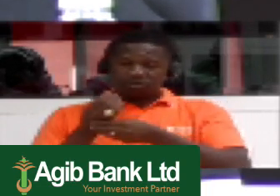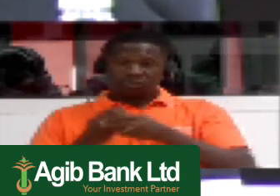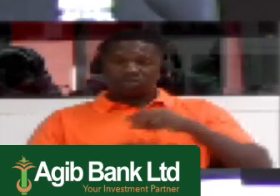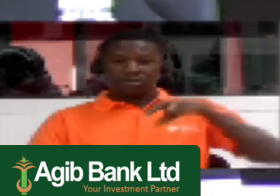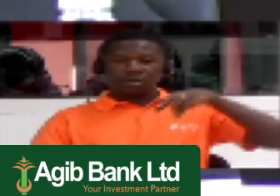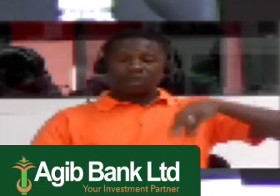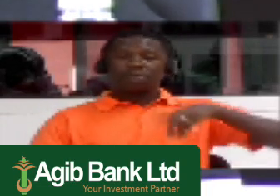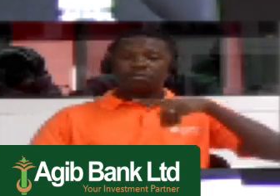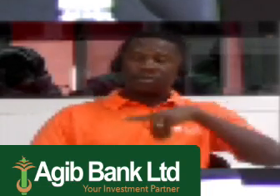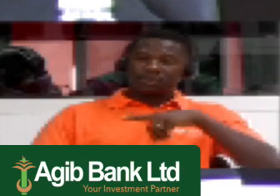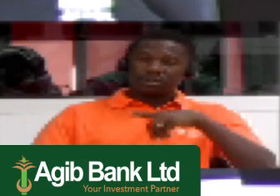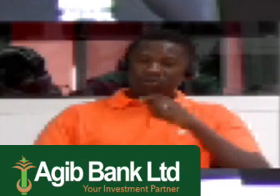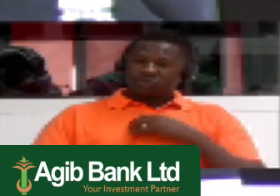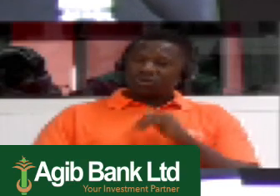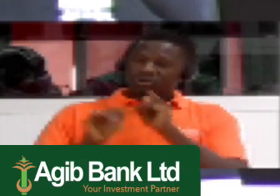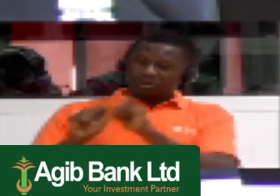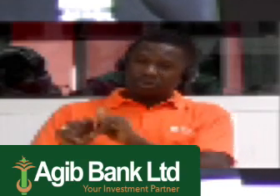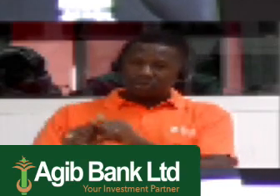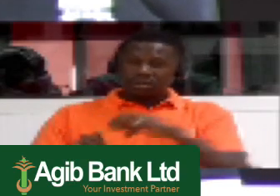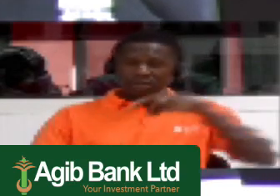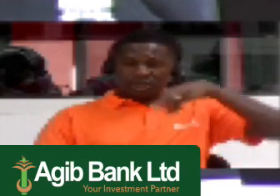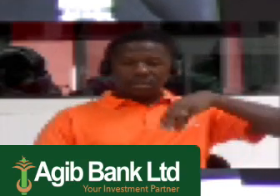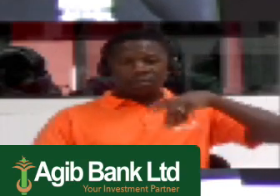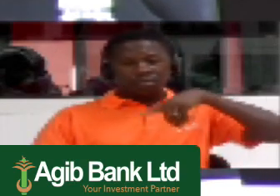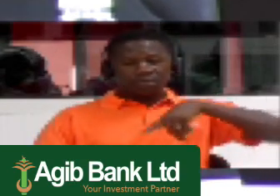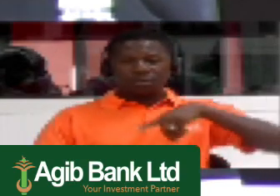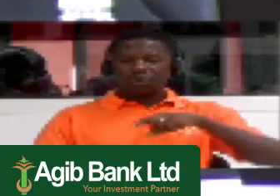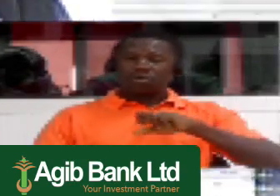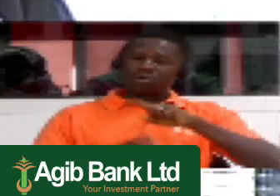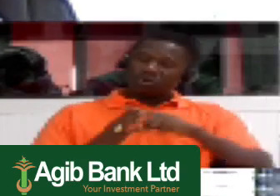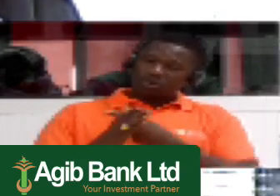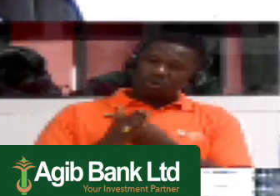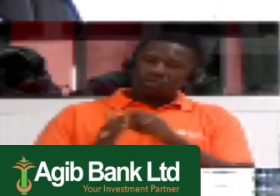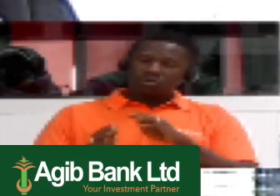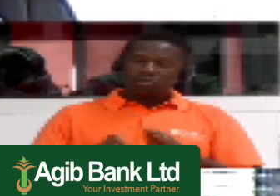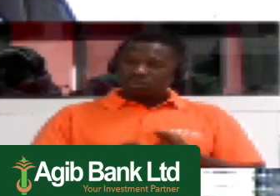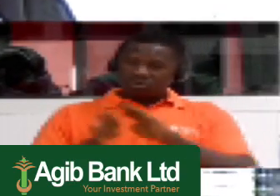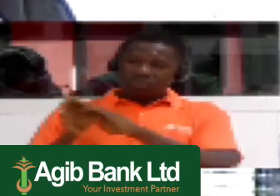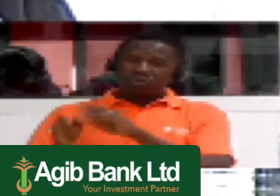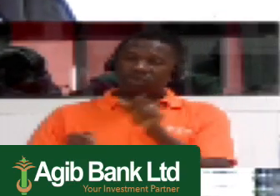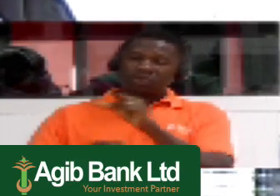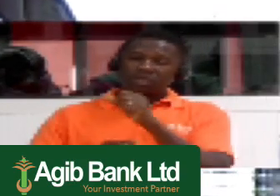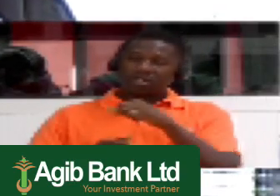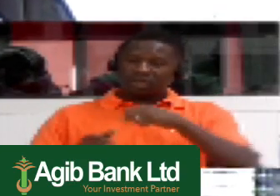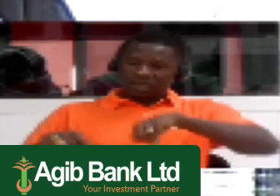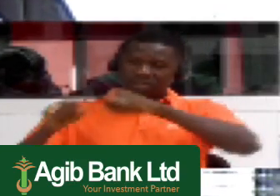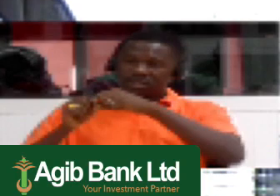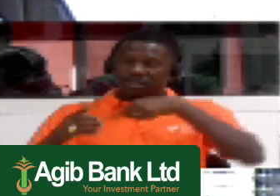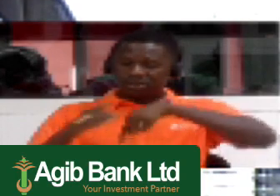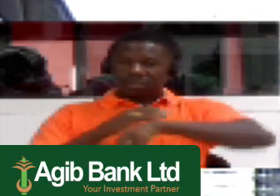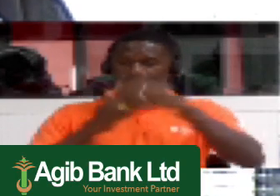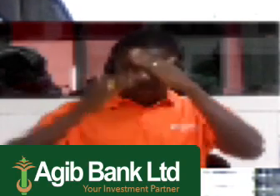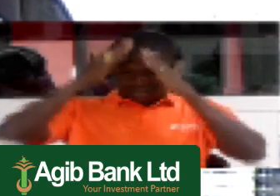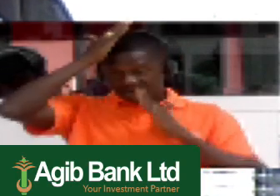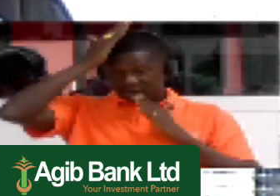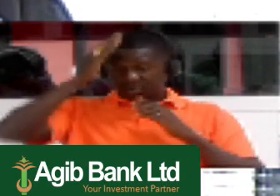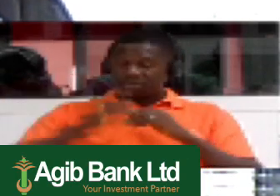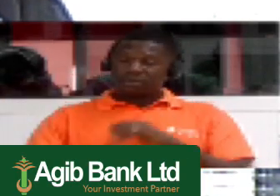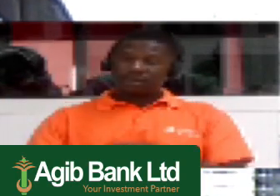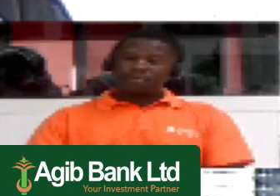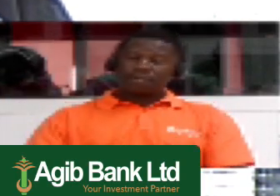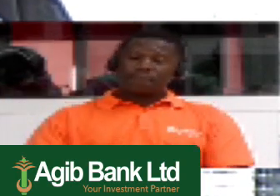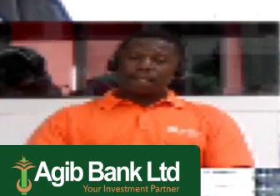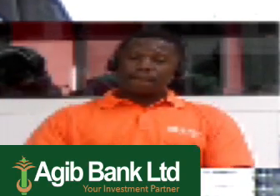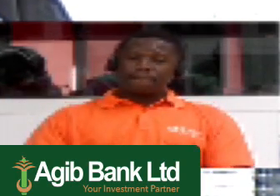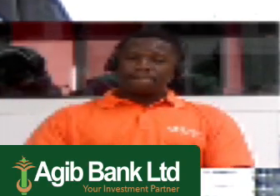the military police or did you move on to some other units of the army? Akoy dun ta regimental police ibota je tata military police fol be